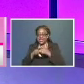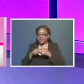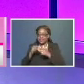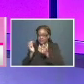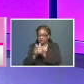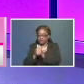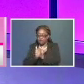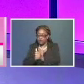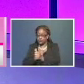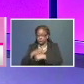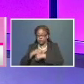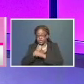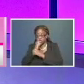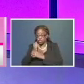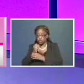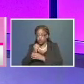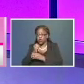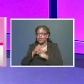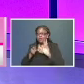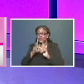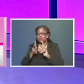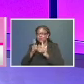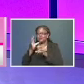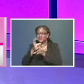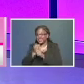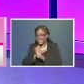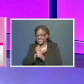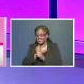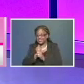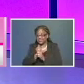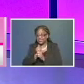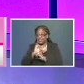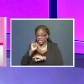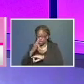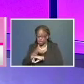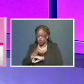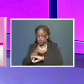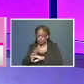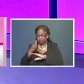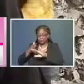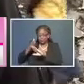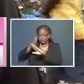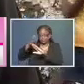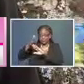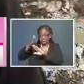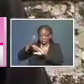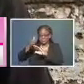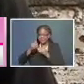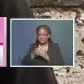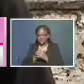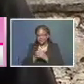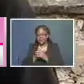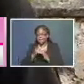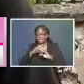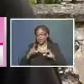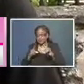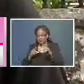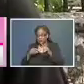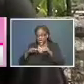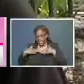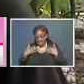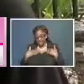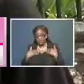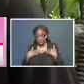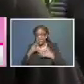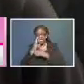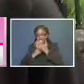undertaken to ensure promotions are awarded on a meritorious basis. I'm happy to say we are about